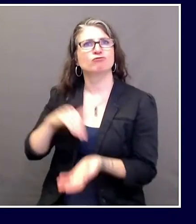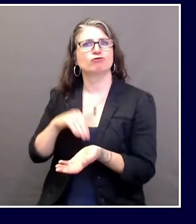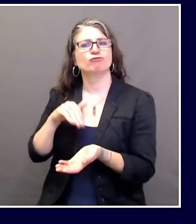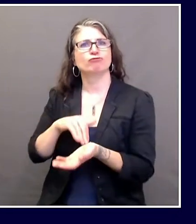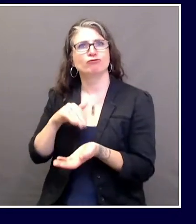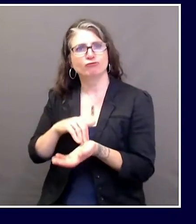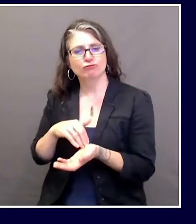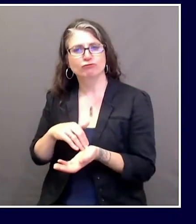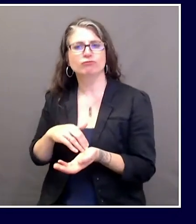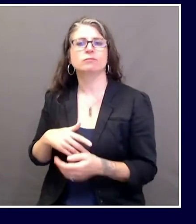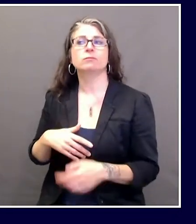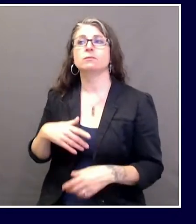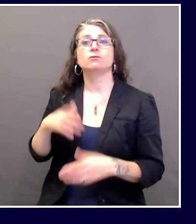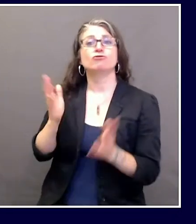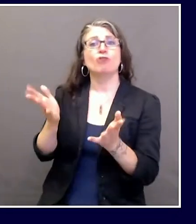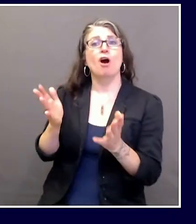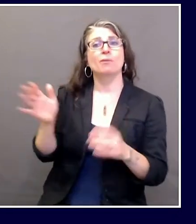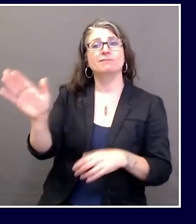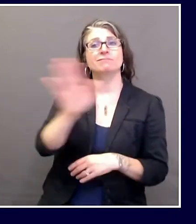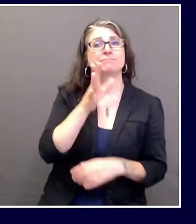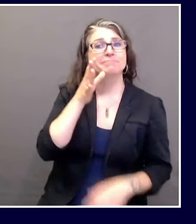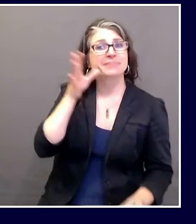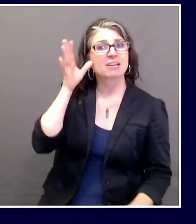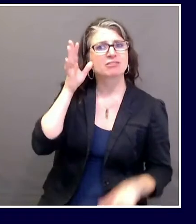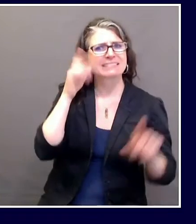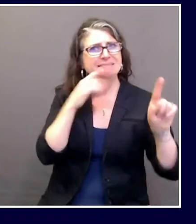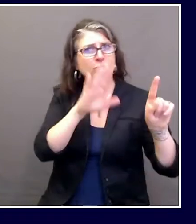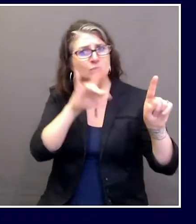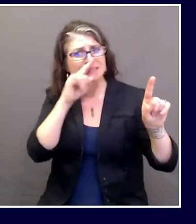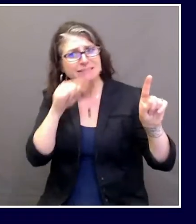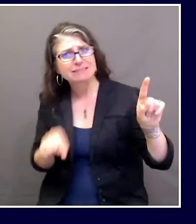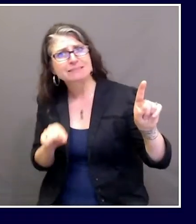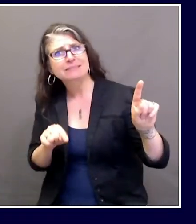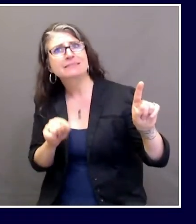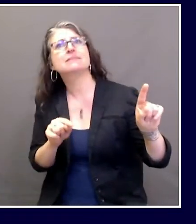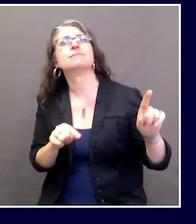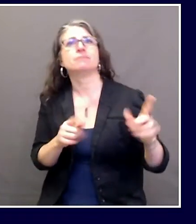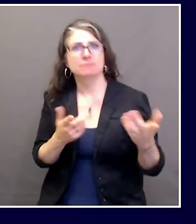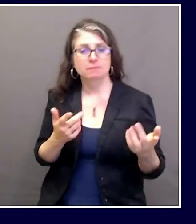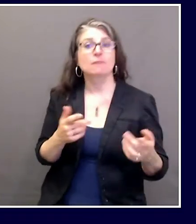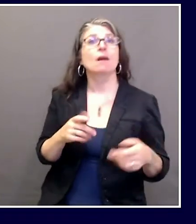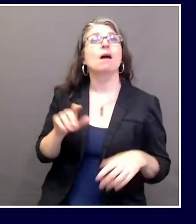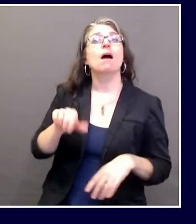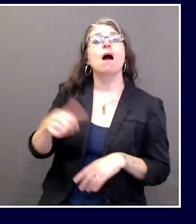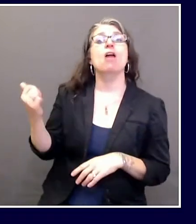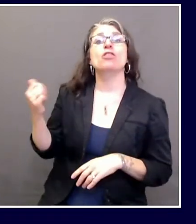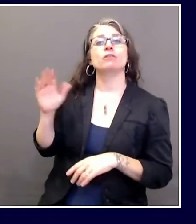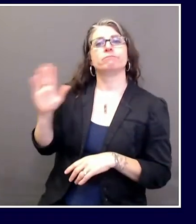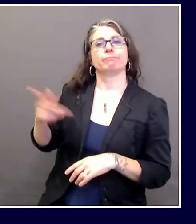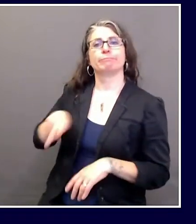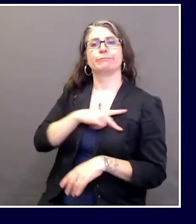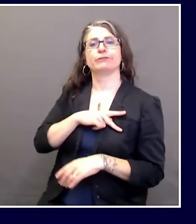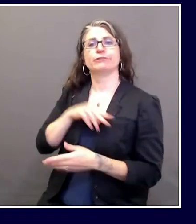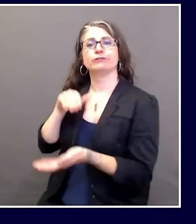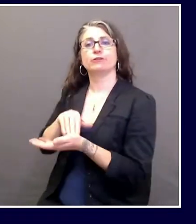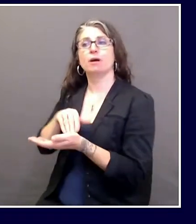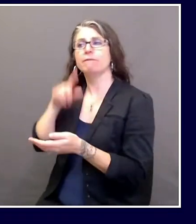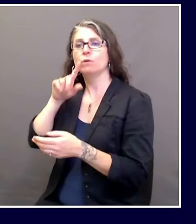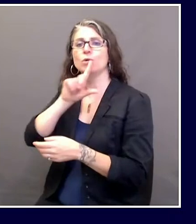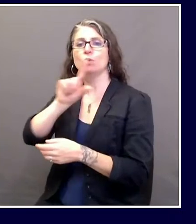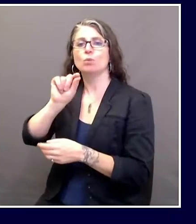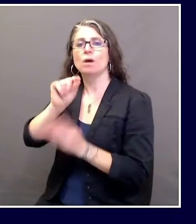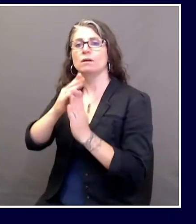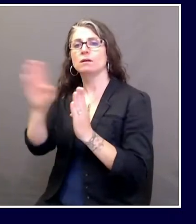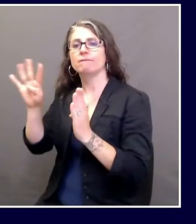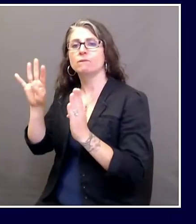40s to begin to get at the messages that might be convincing to them, as well as just a reminder. I do think that sometimes we